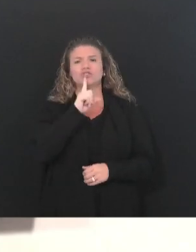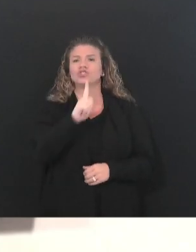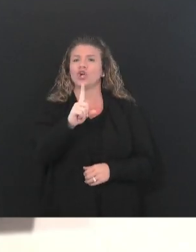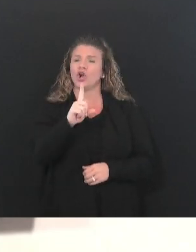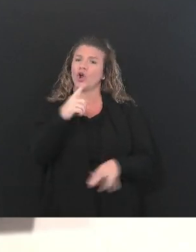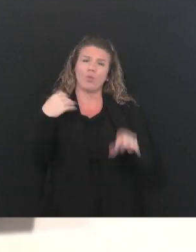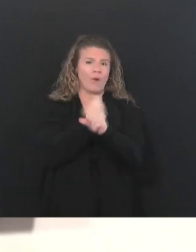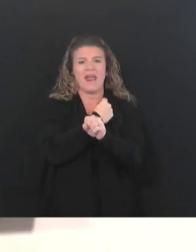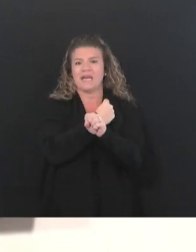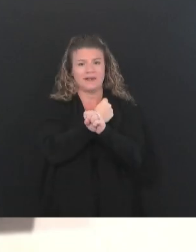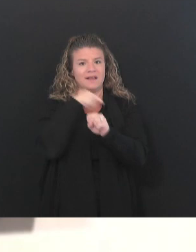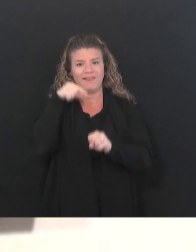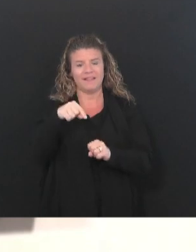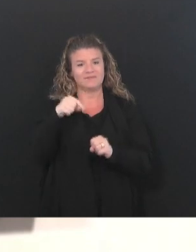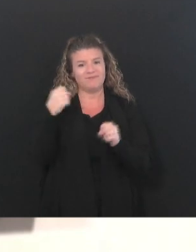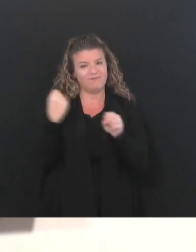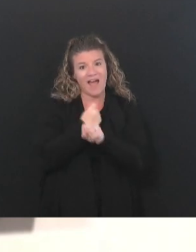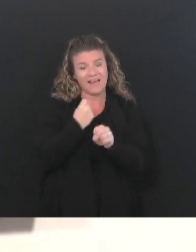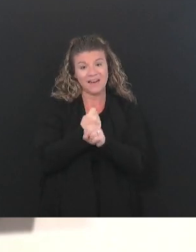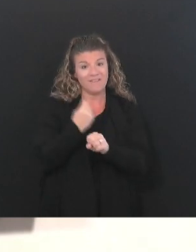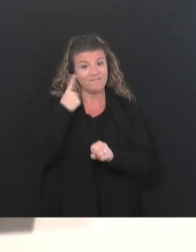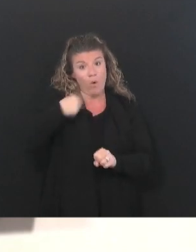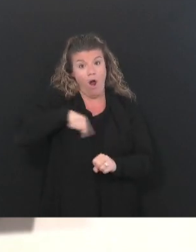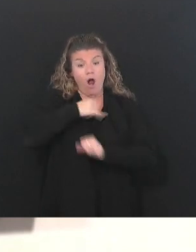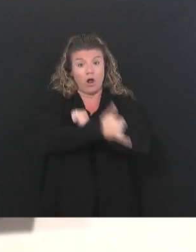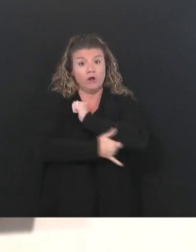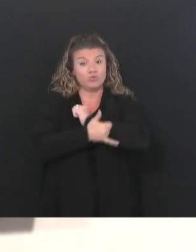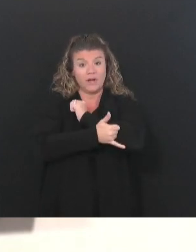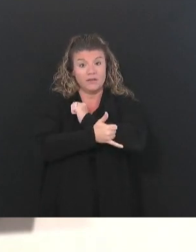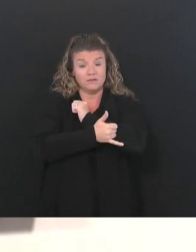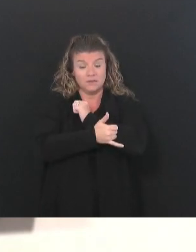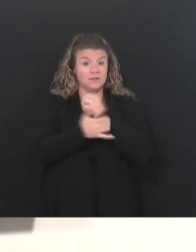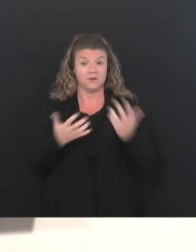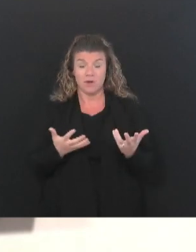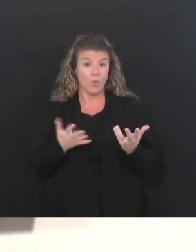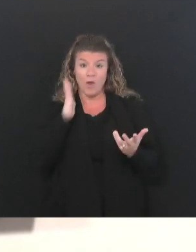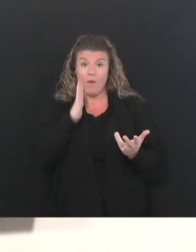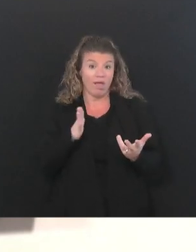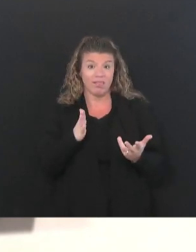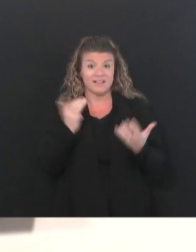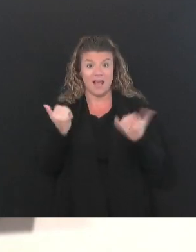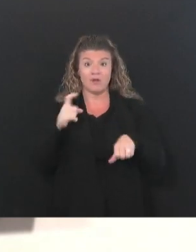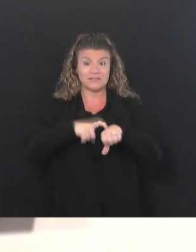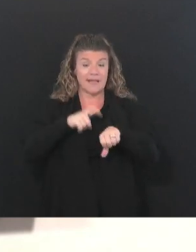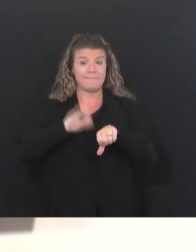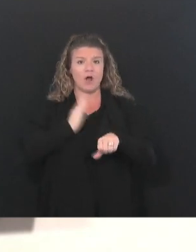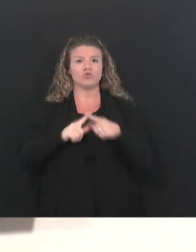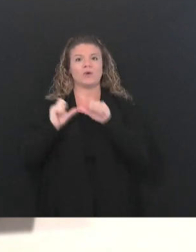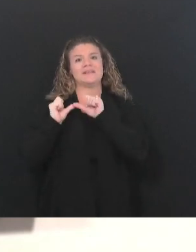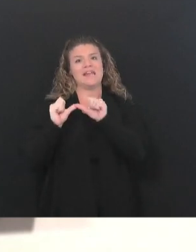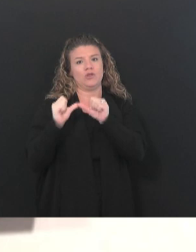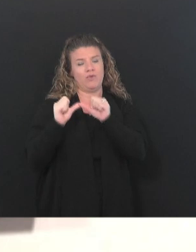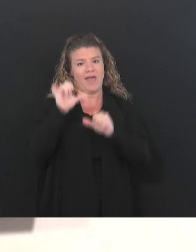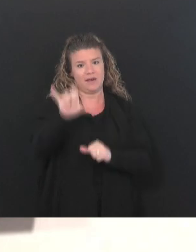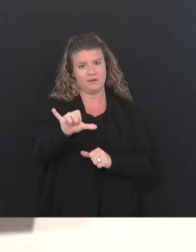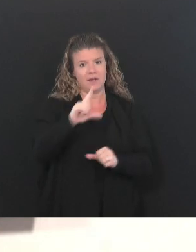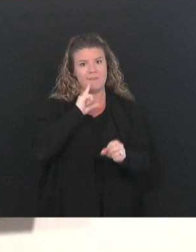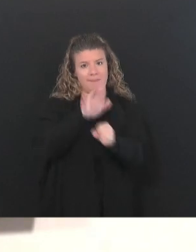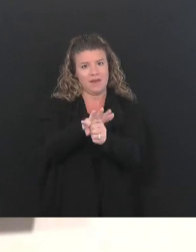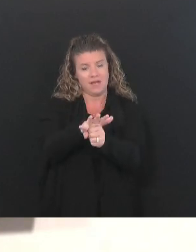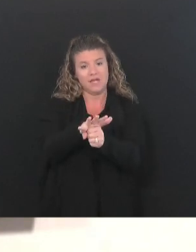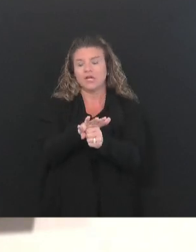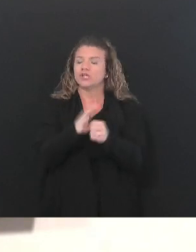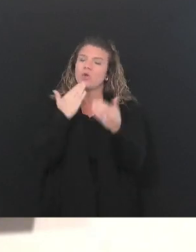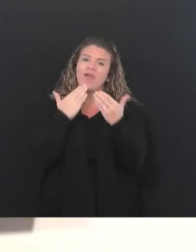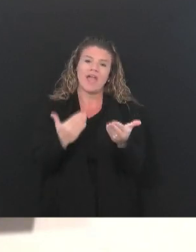the beacon for the rest of the country. And we're doing it. And we're winning. And it's time for us to continue that commitment. So thank